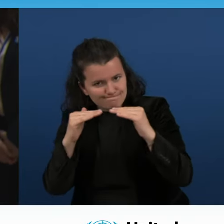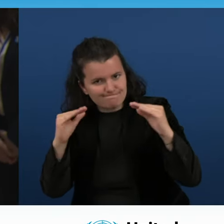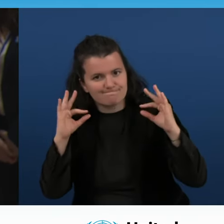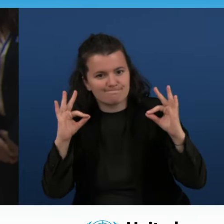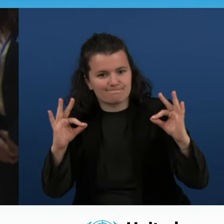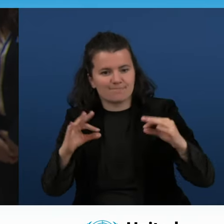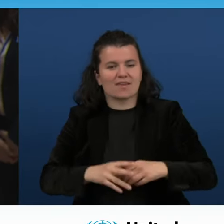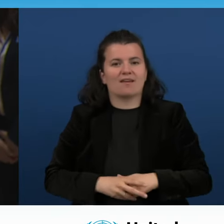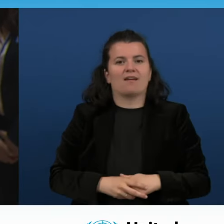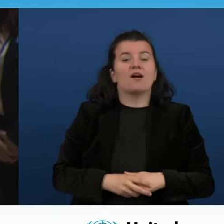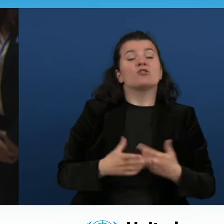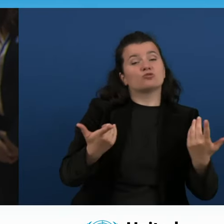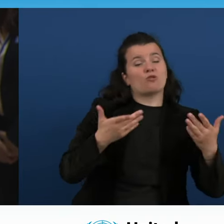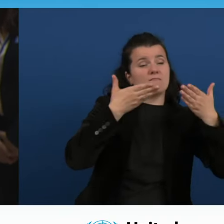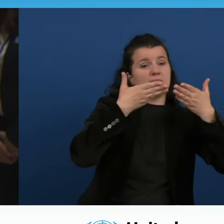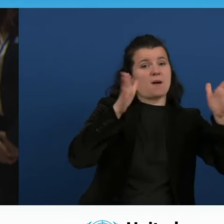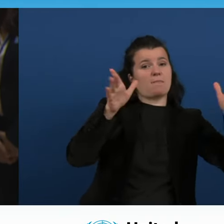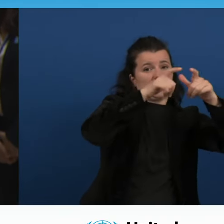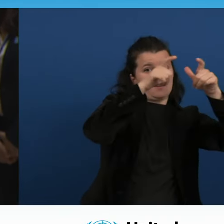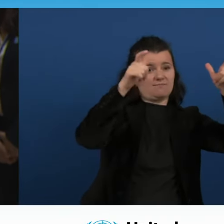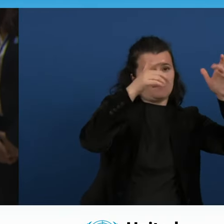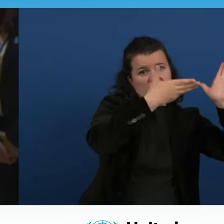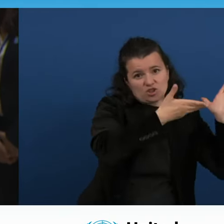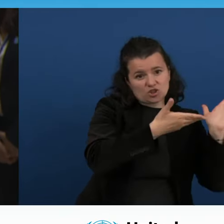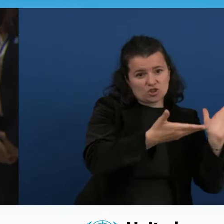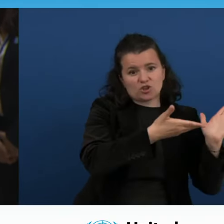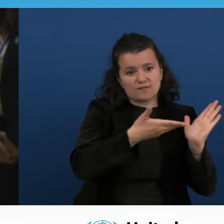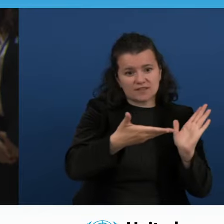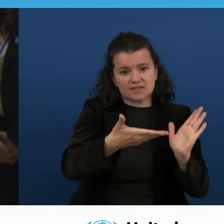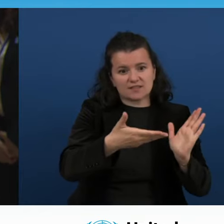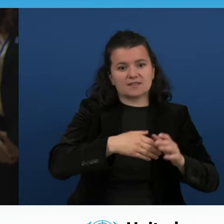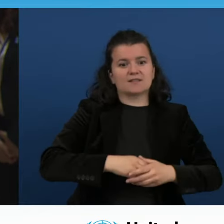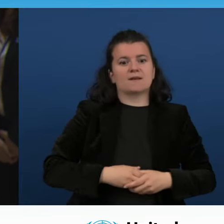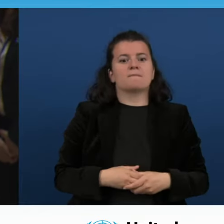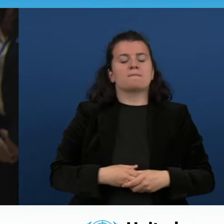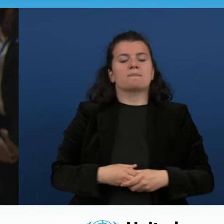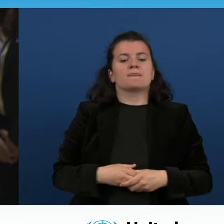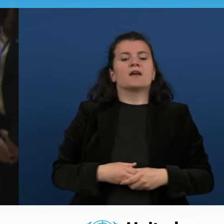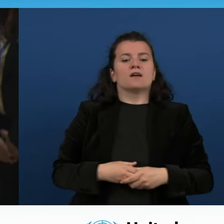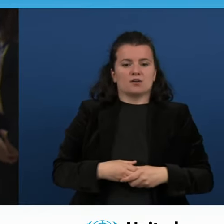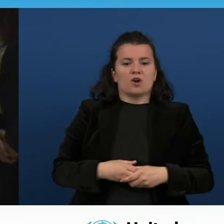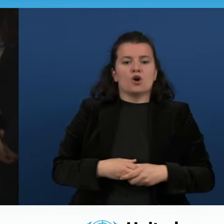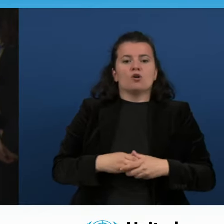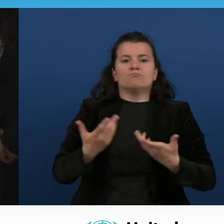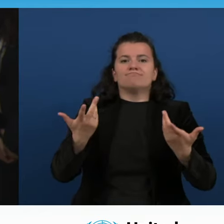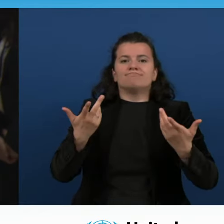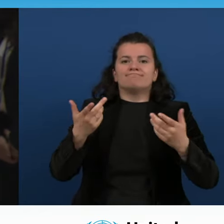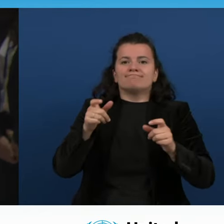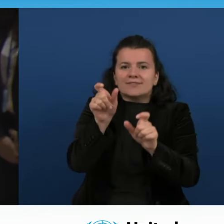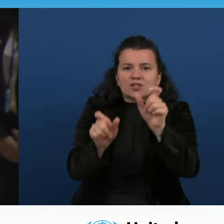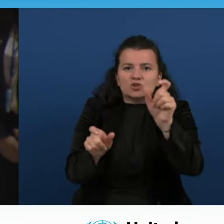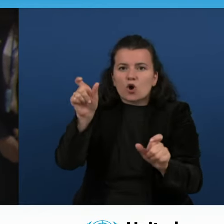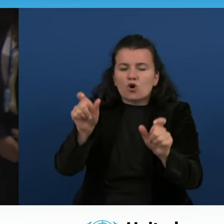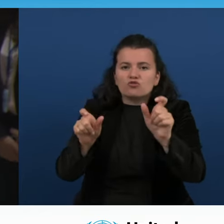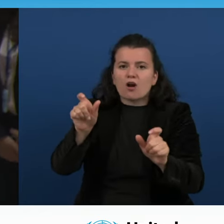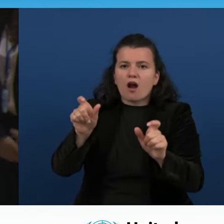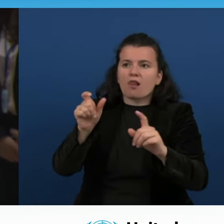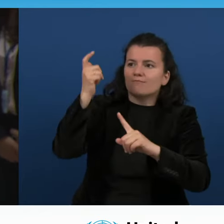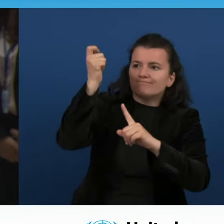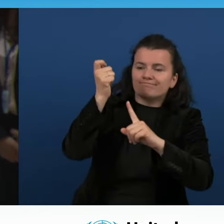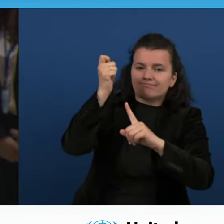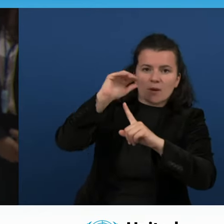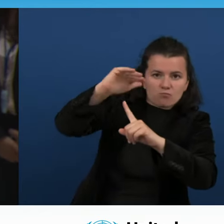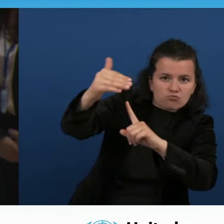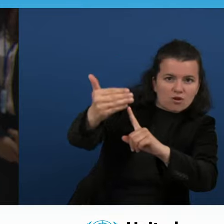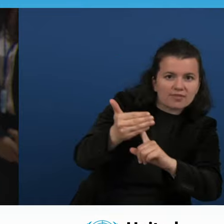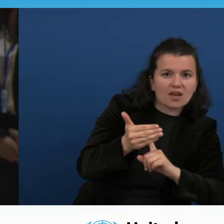and absolutely the care economy. In the recently concluded Commission on the Status of Women, its